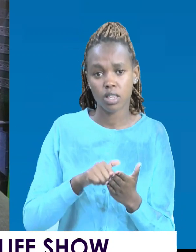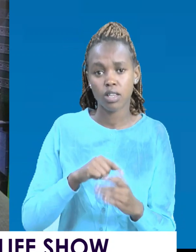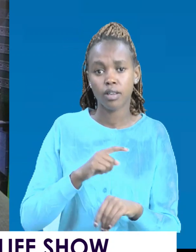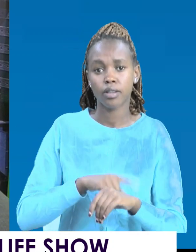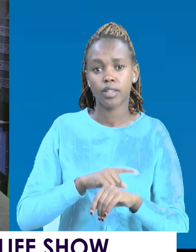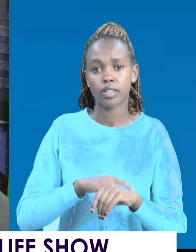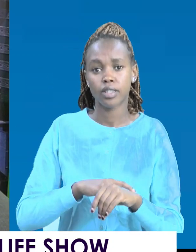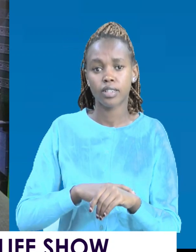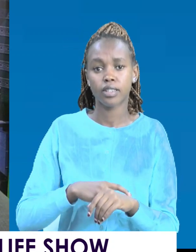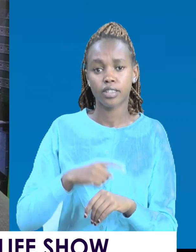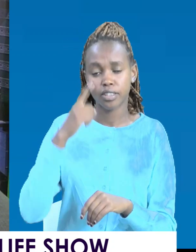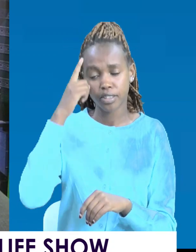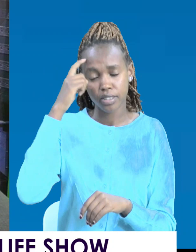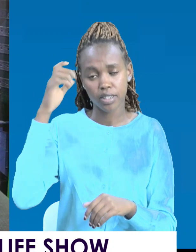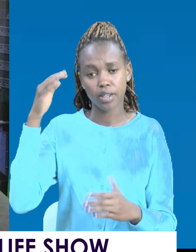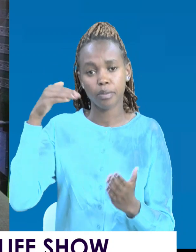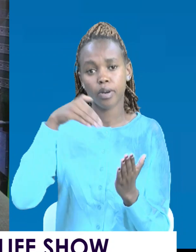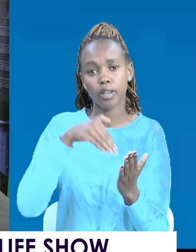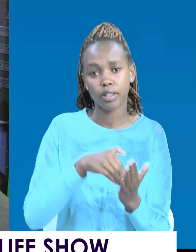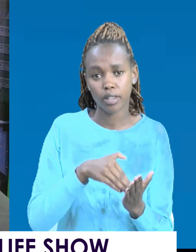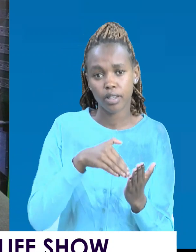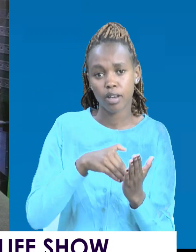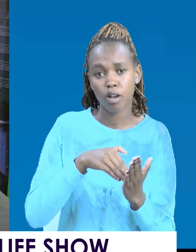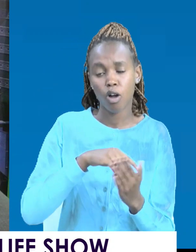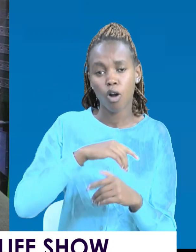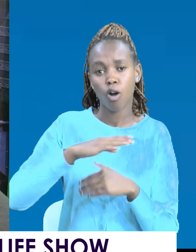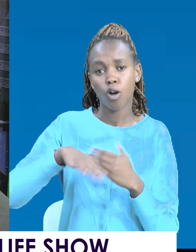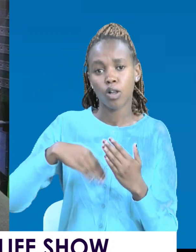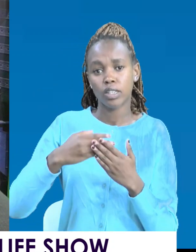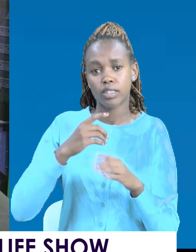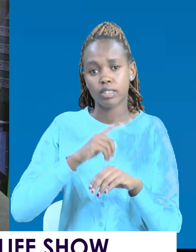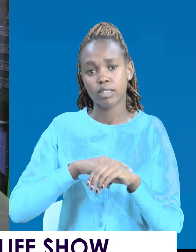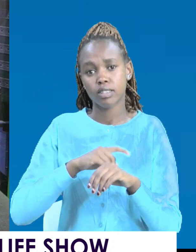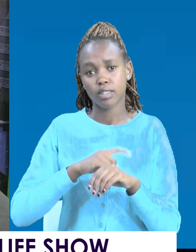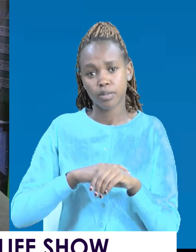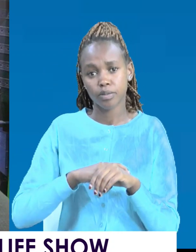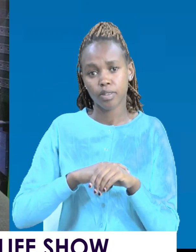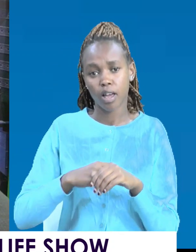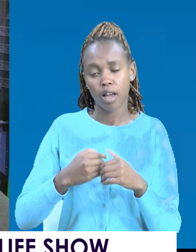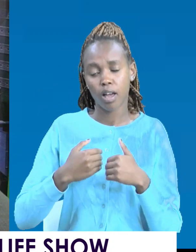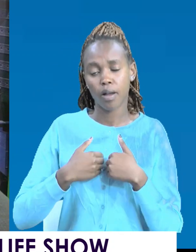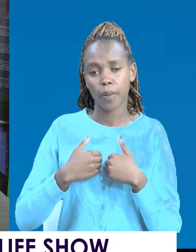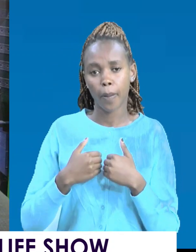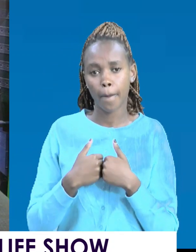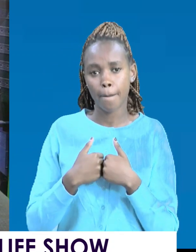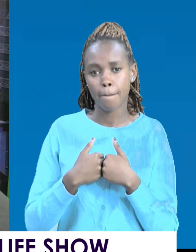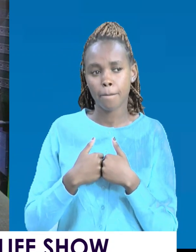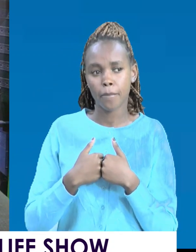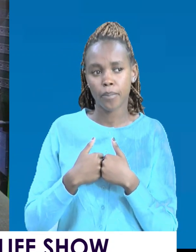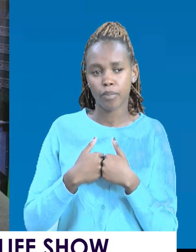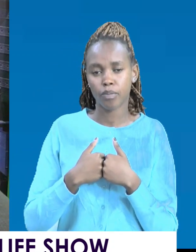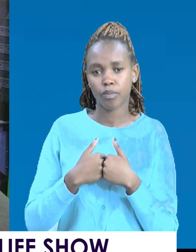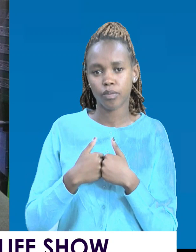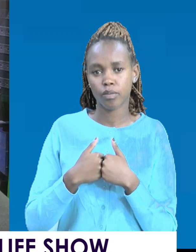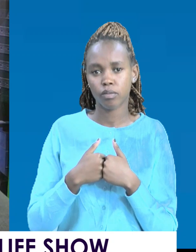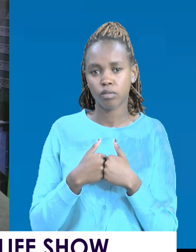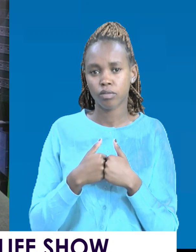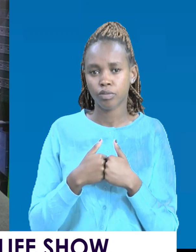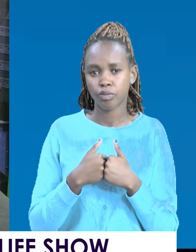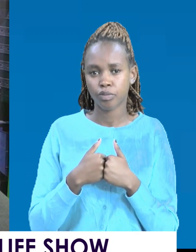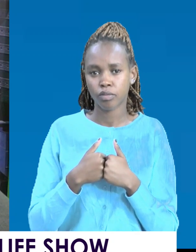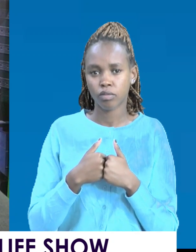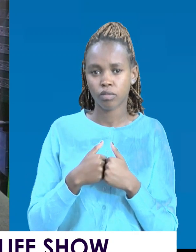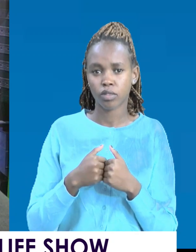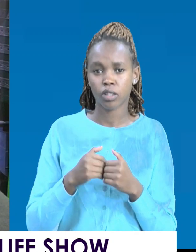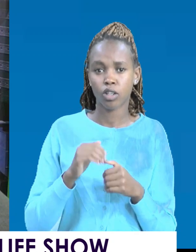dream again. There is always time for you to birth visions. Don't neglect those times. It is